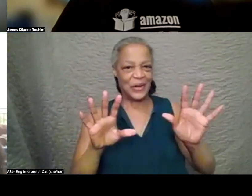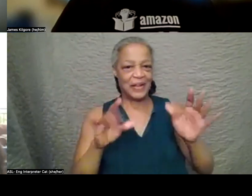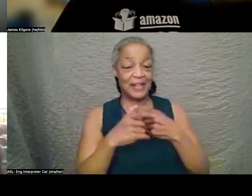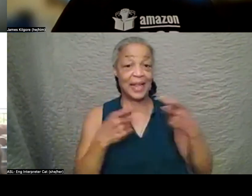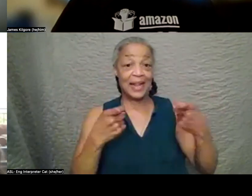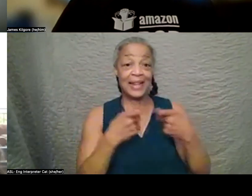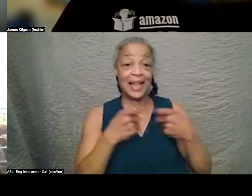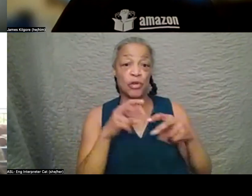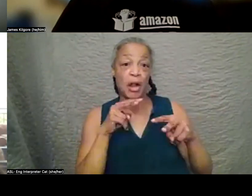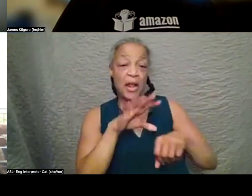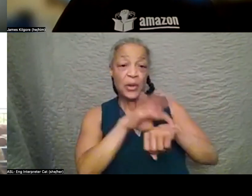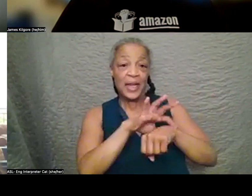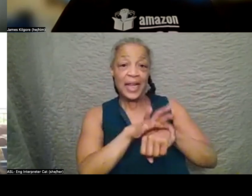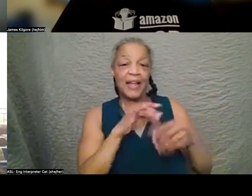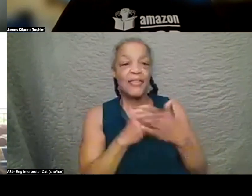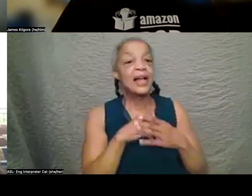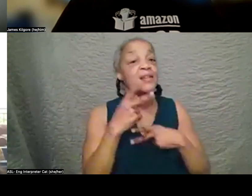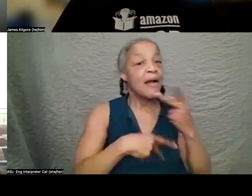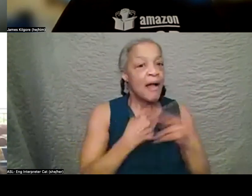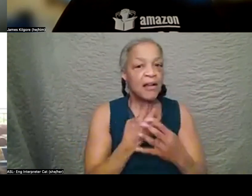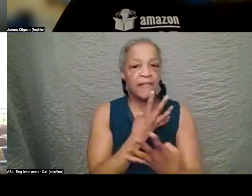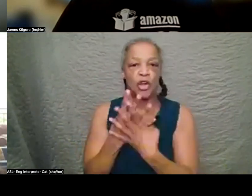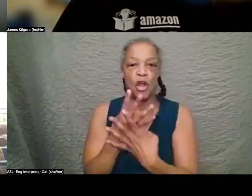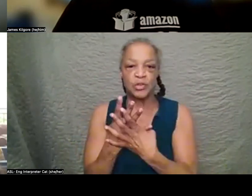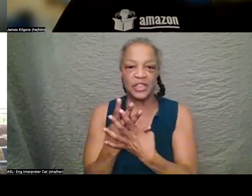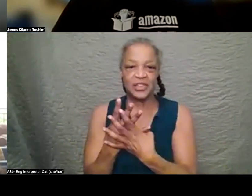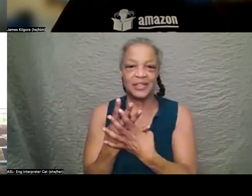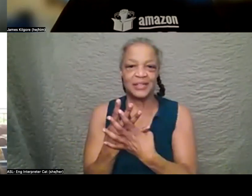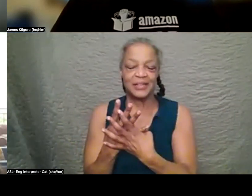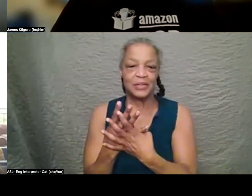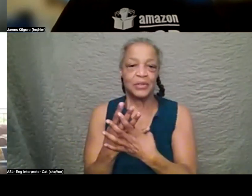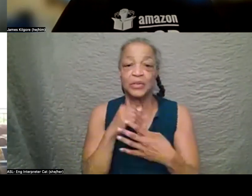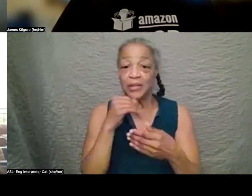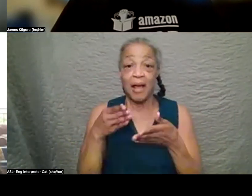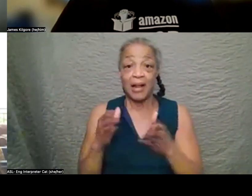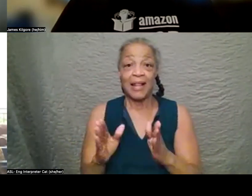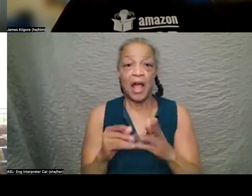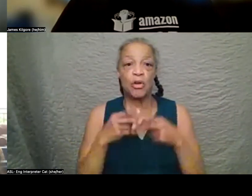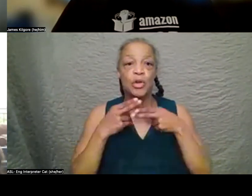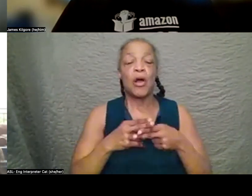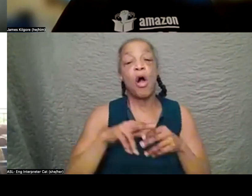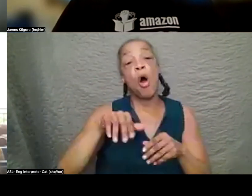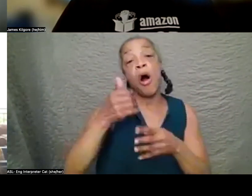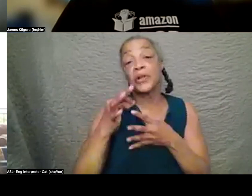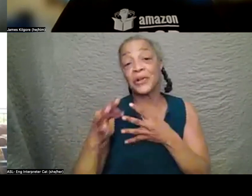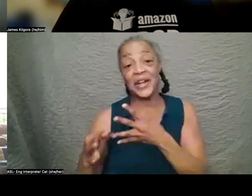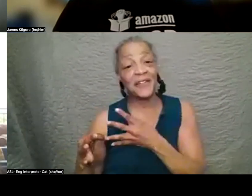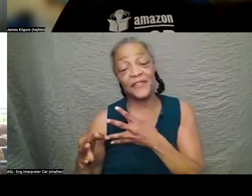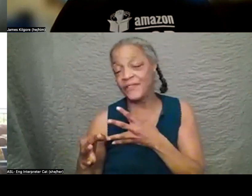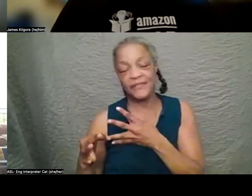electronic monitoring is a form of incarceration. I don't think we should allow them to call it an alternative to incarceration